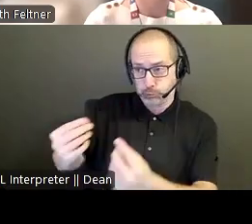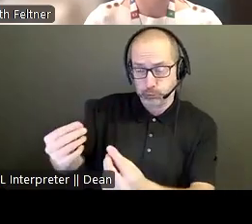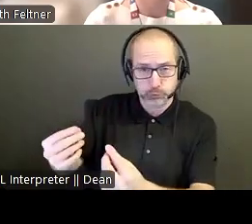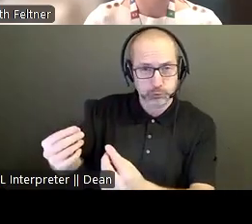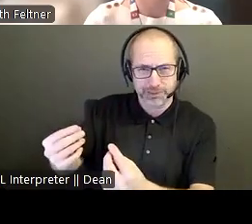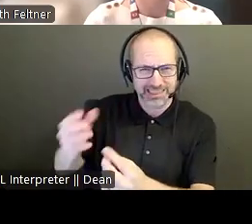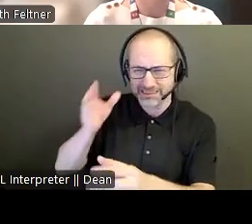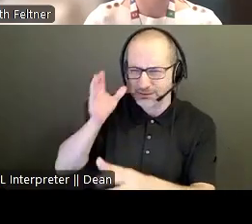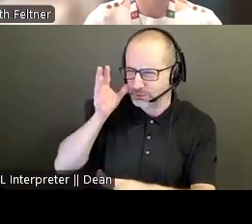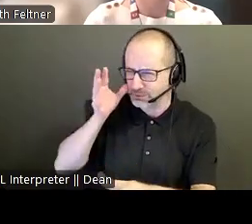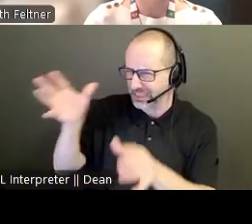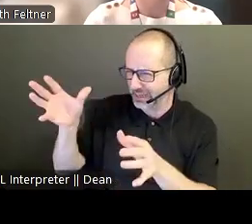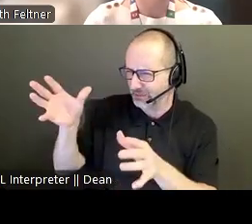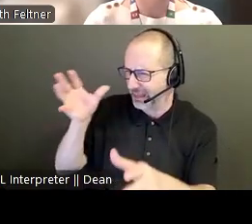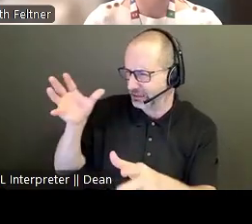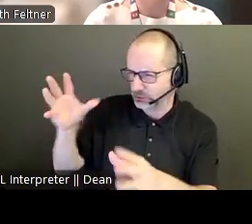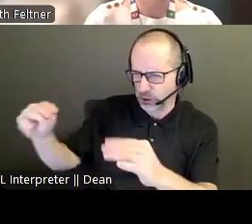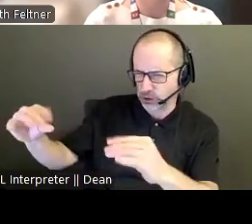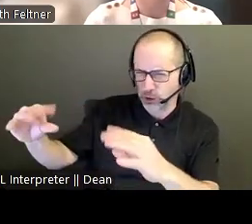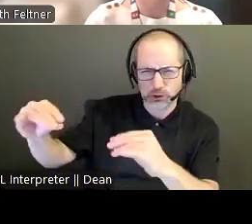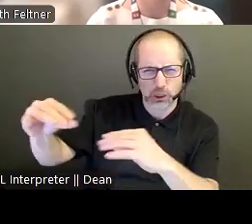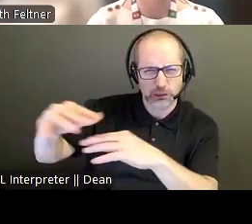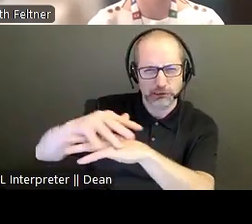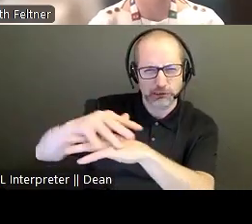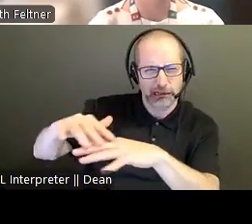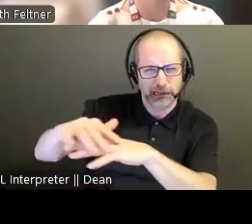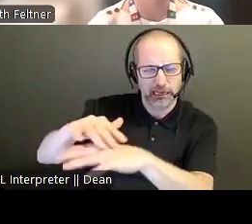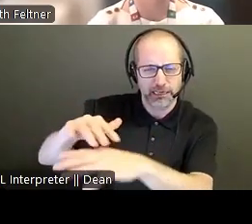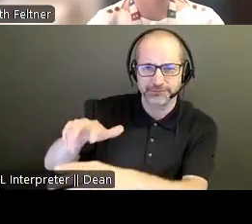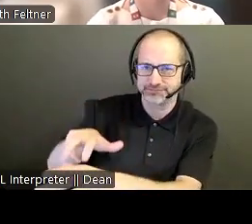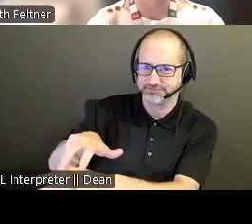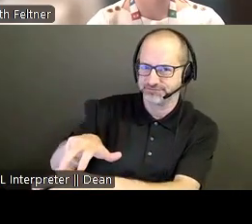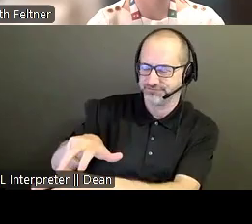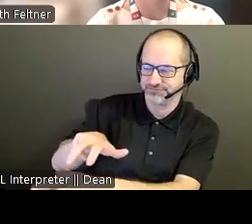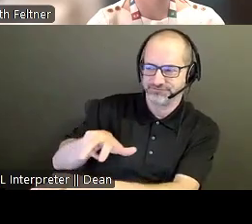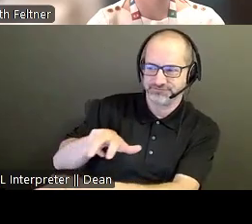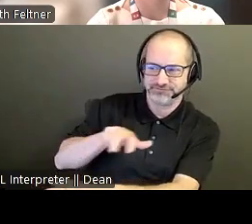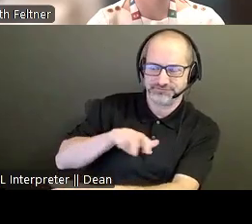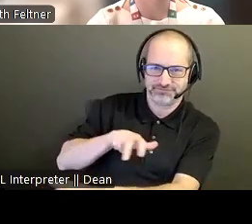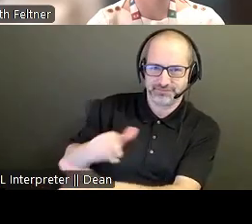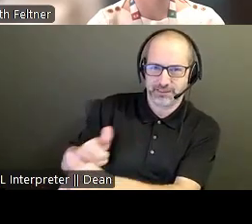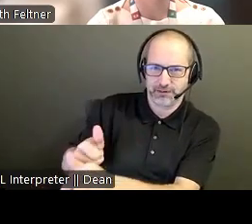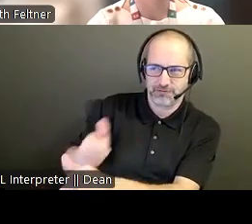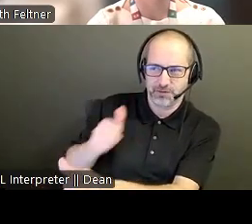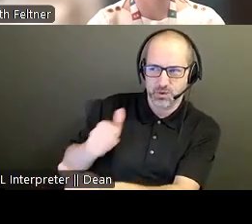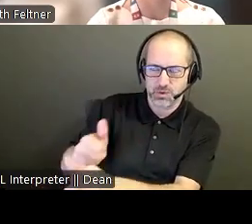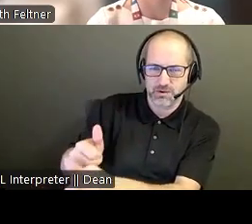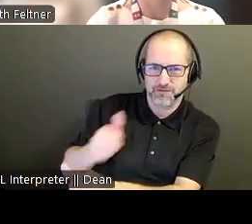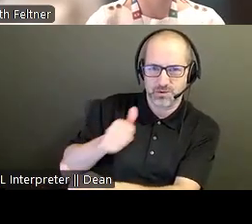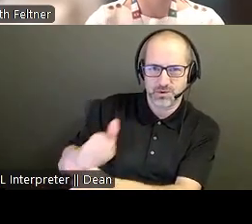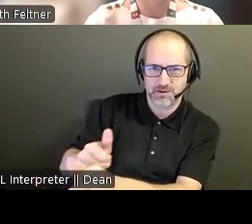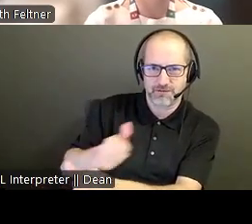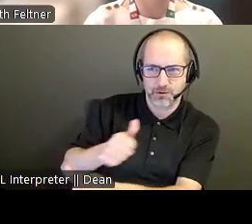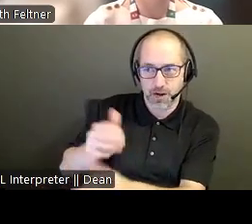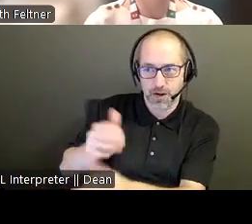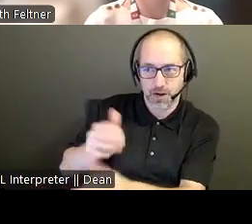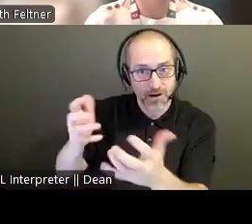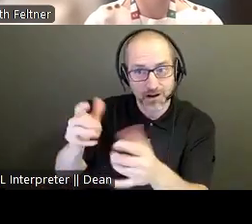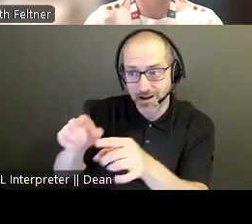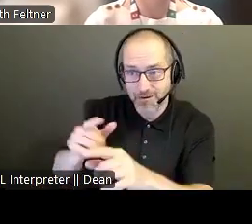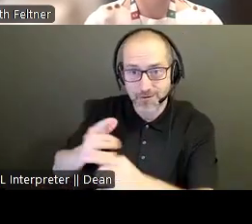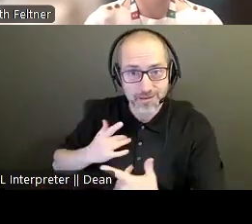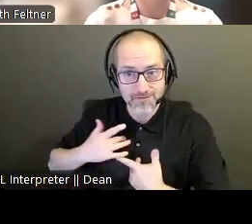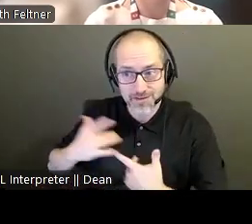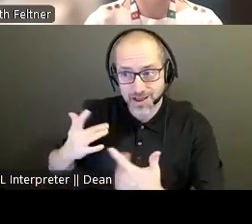of conversations happening, different events, due to communication difficulties. I remember